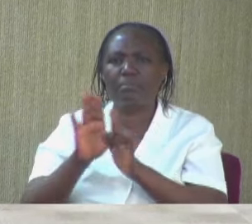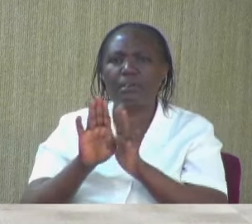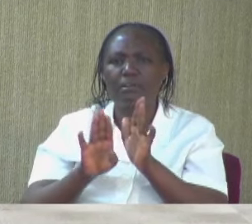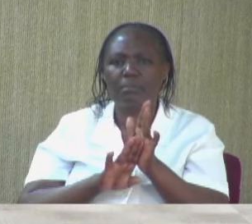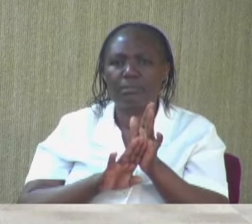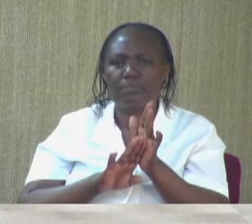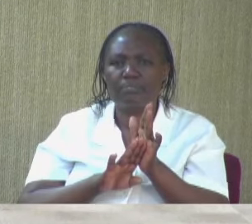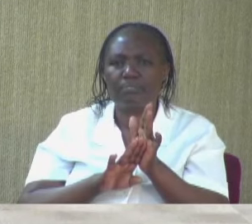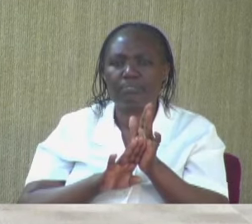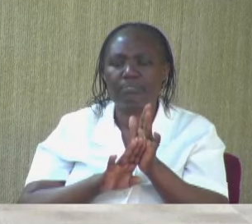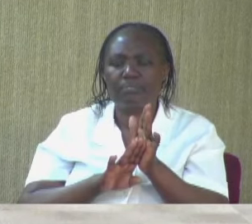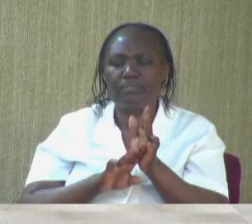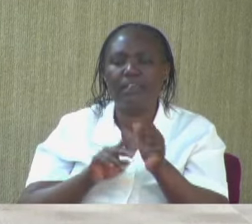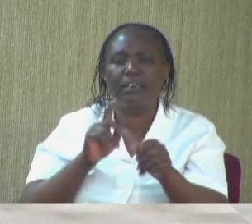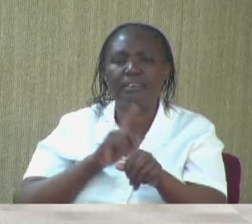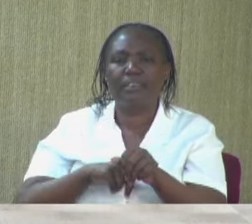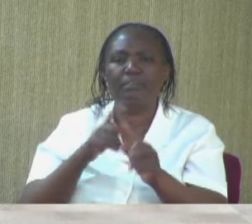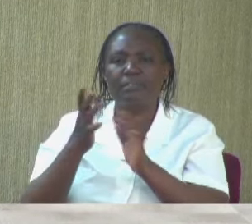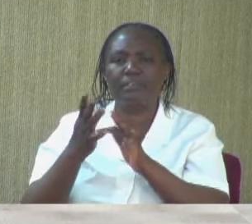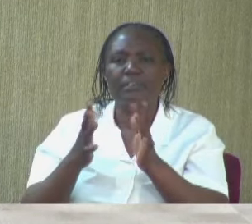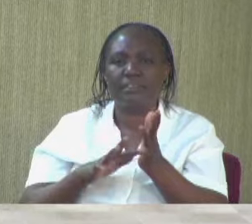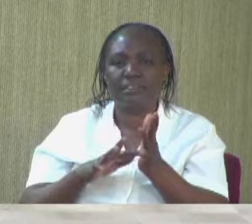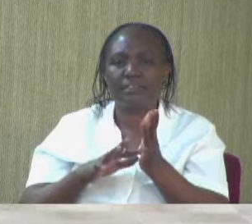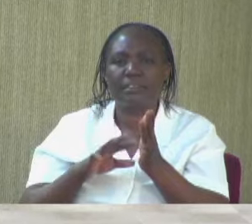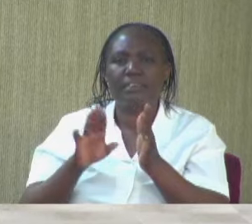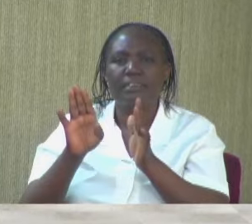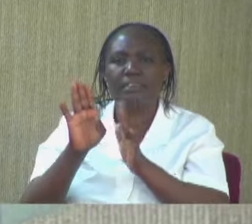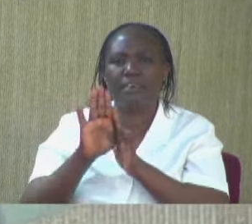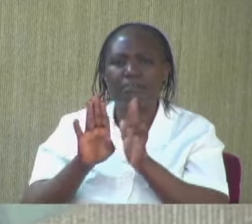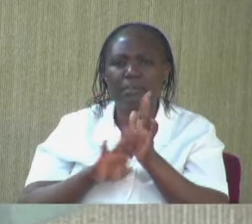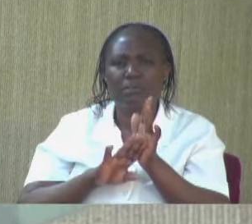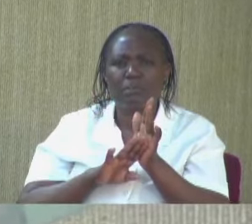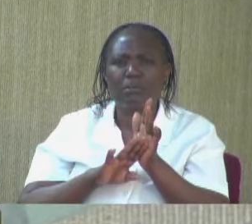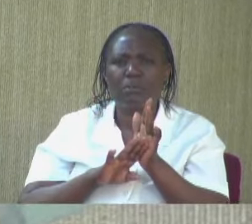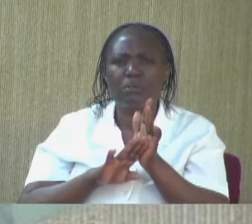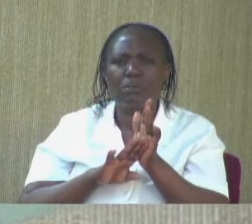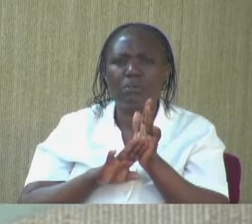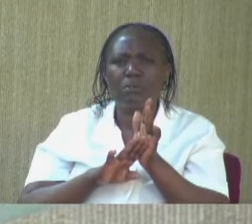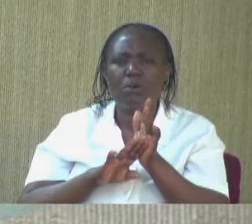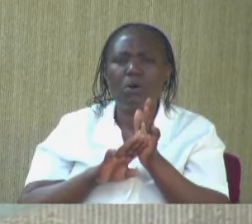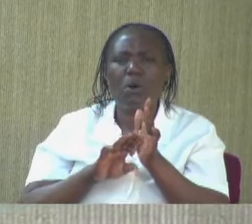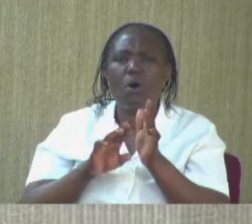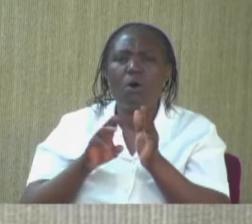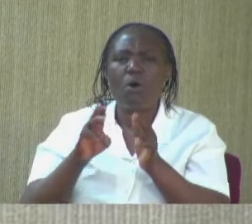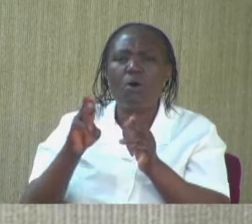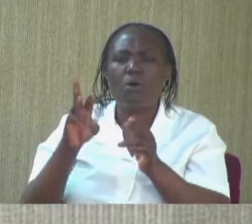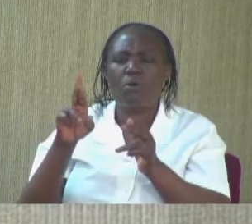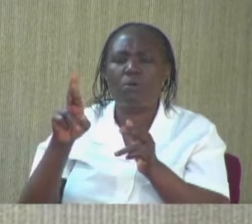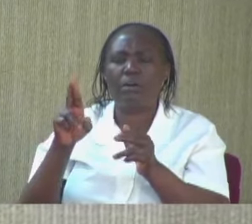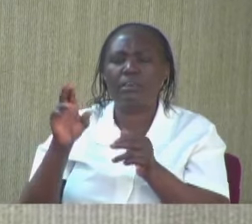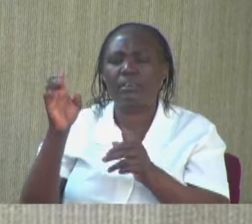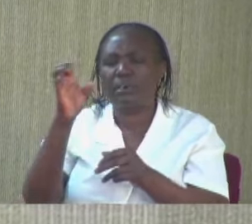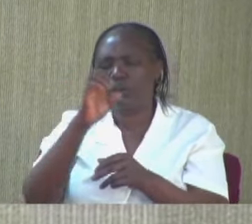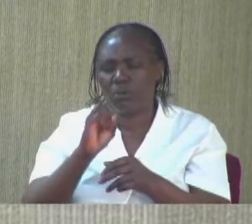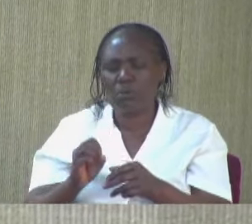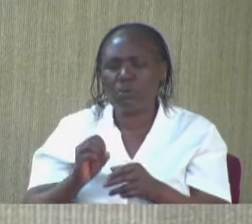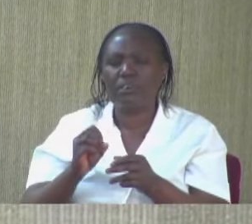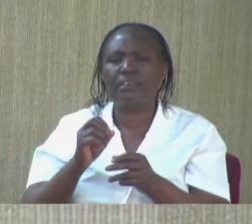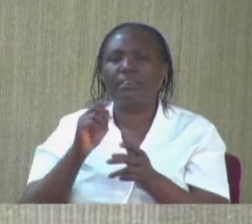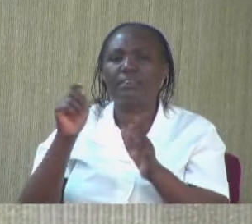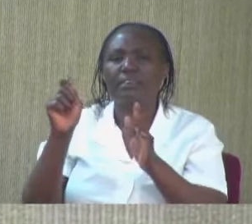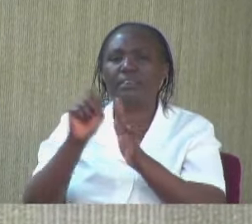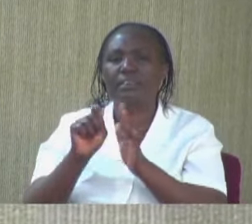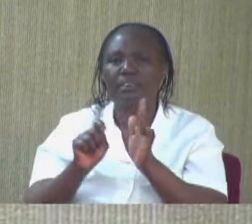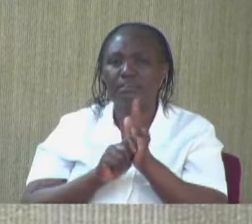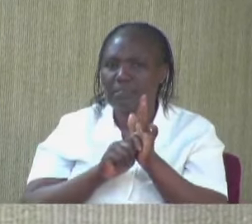immediate context, in the time of Jesus, the scriptures were primarily the Old Testament. And therefore, we read it with that understanding